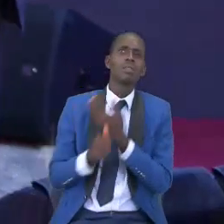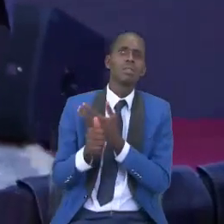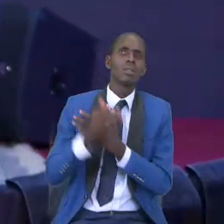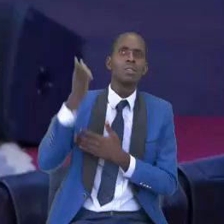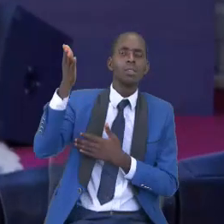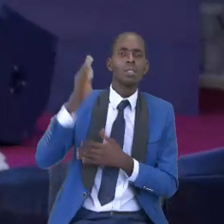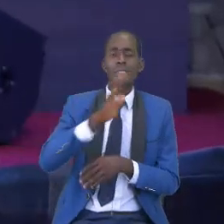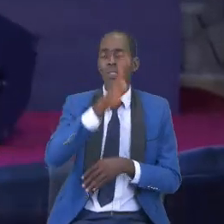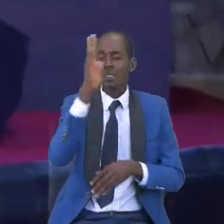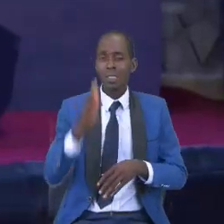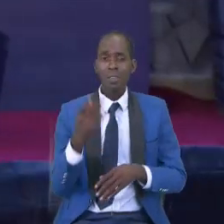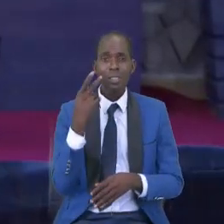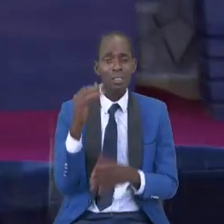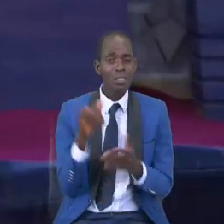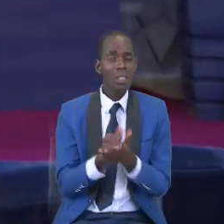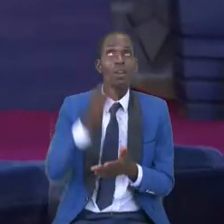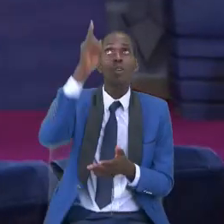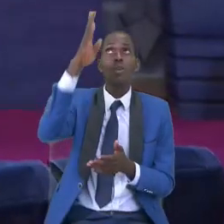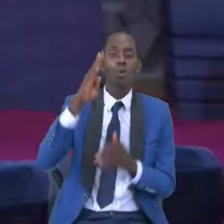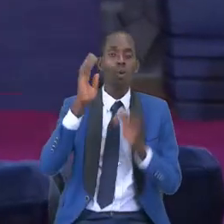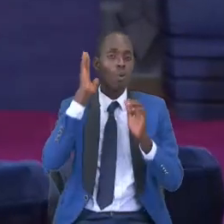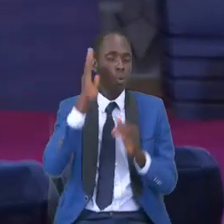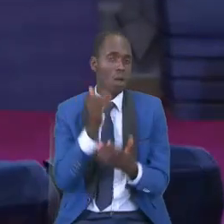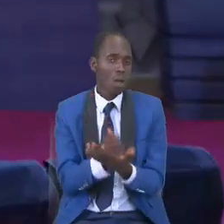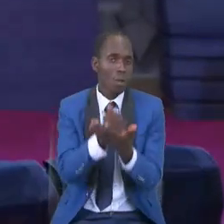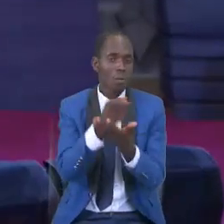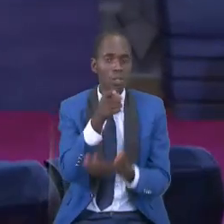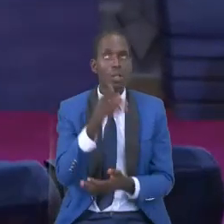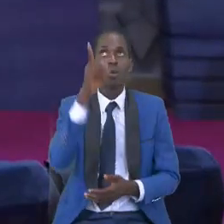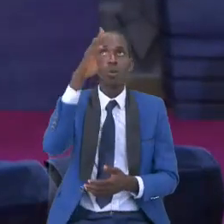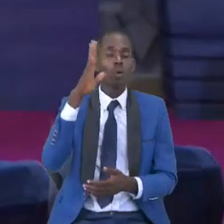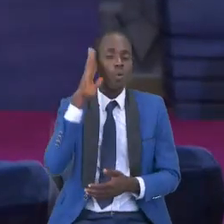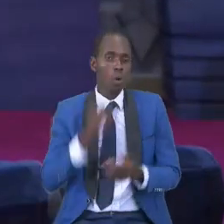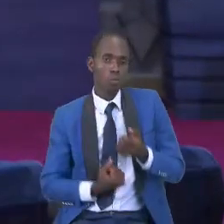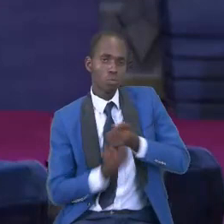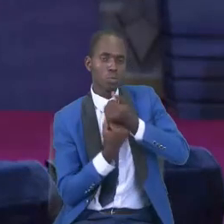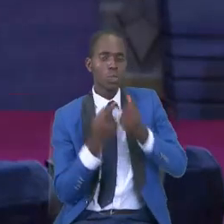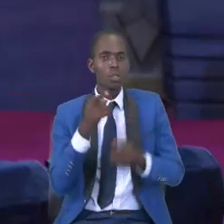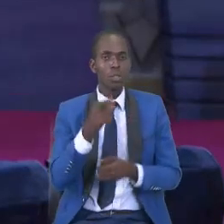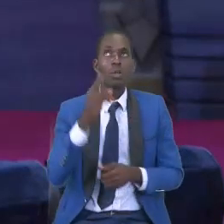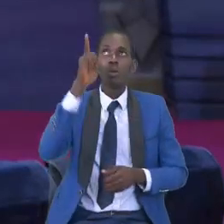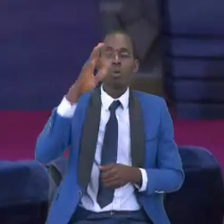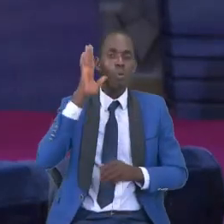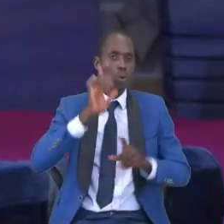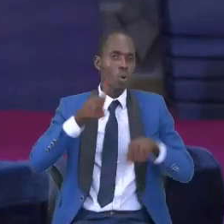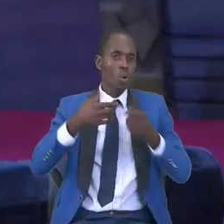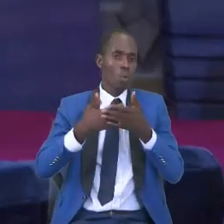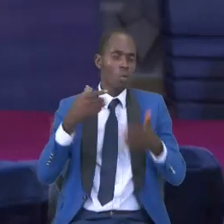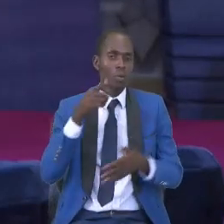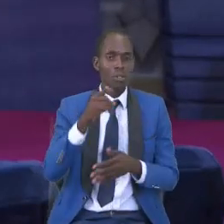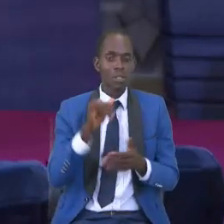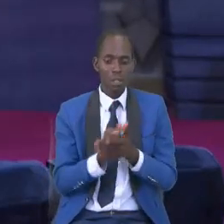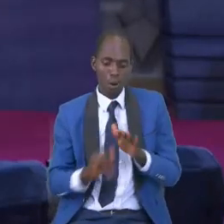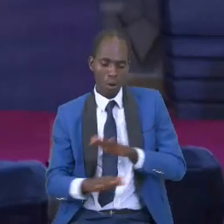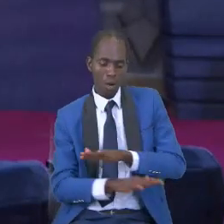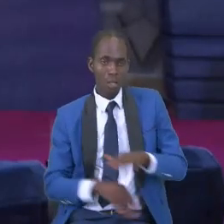that God will help them, that God will support them, that God will go before them, that underneath them